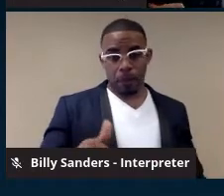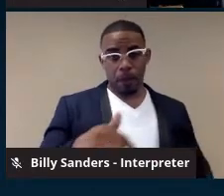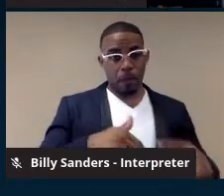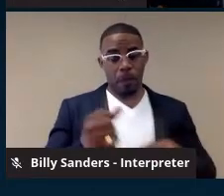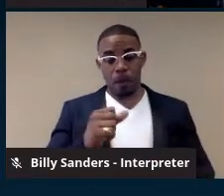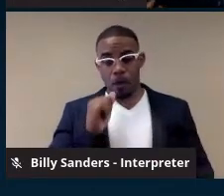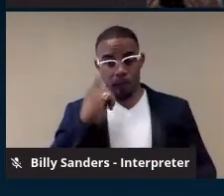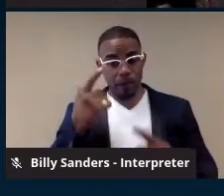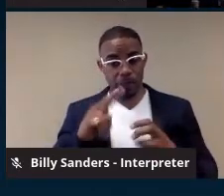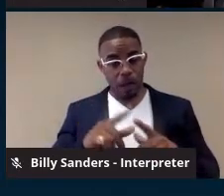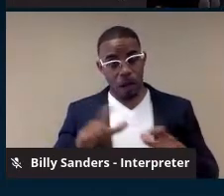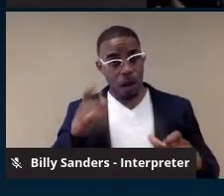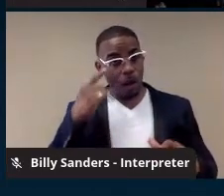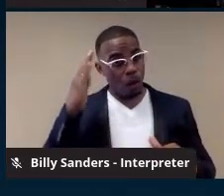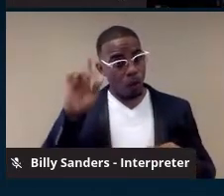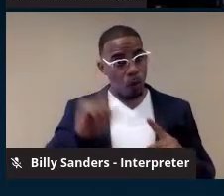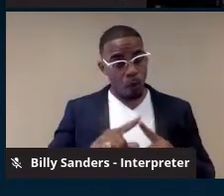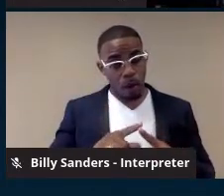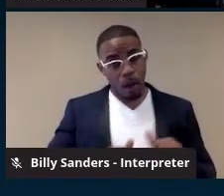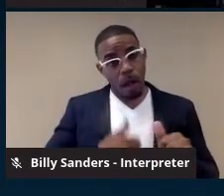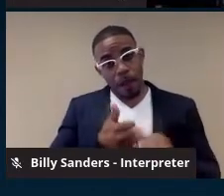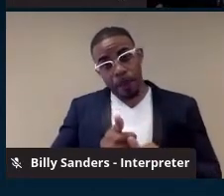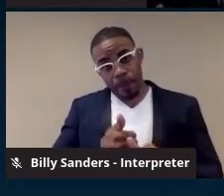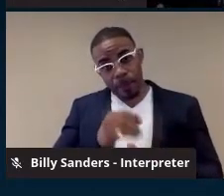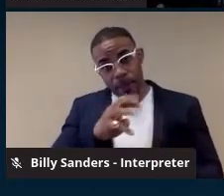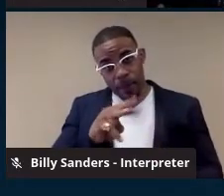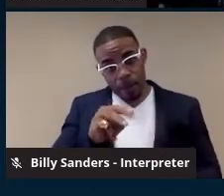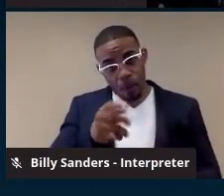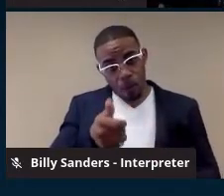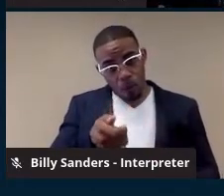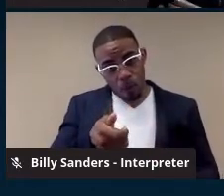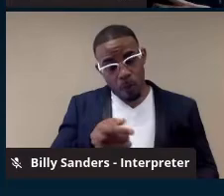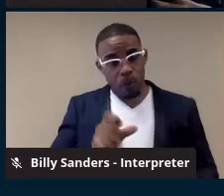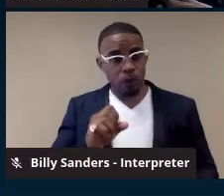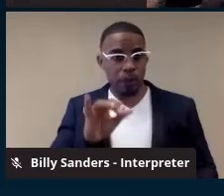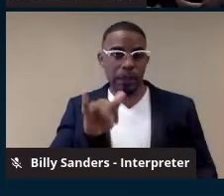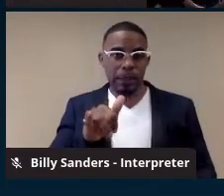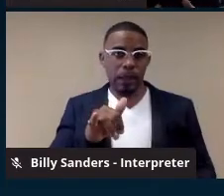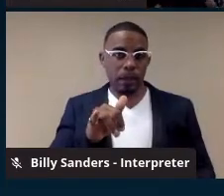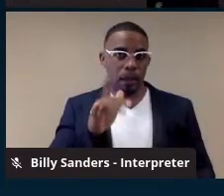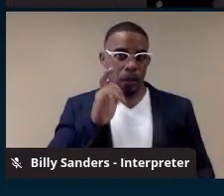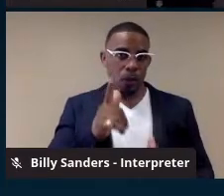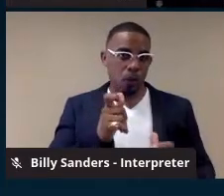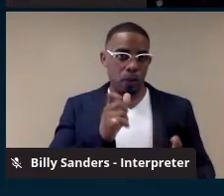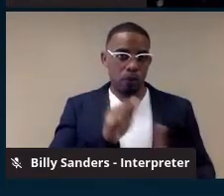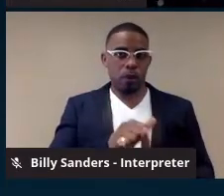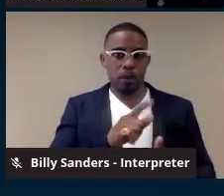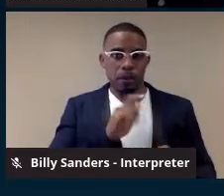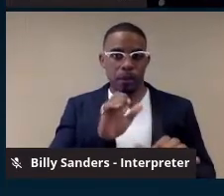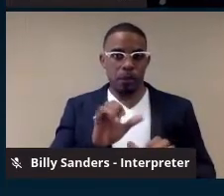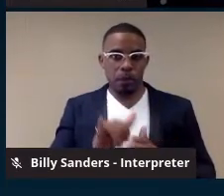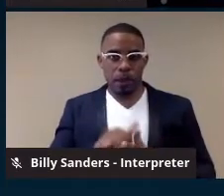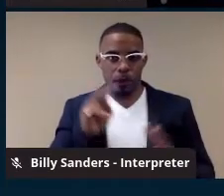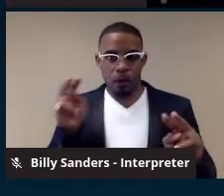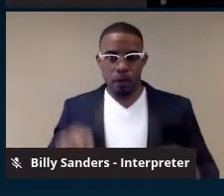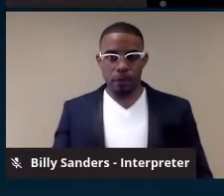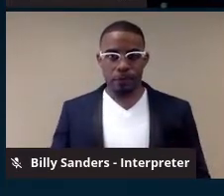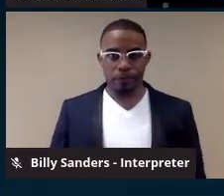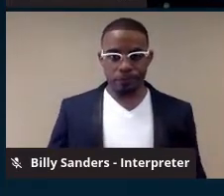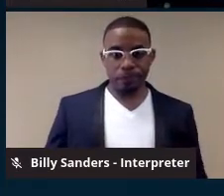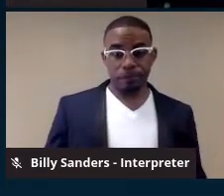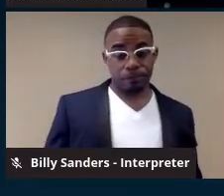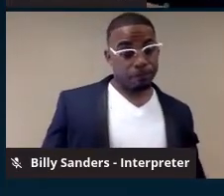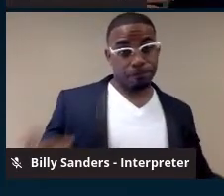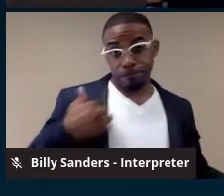for SignalR so that it knows whether to update the DOM or not. So that's kind of a quick trick to be able to have a look. But I